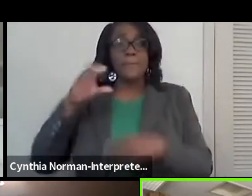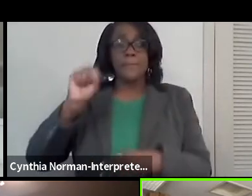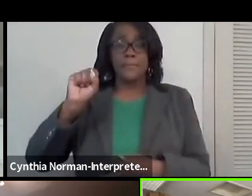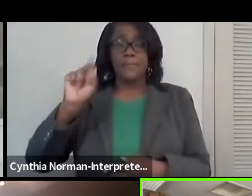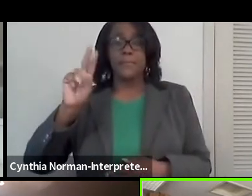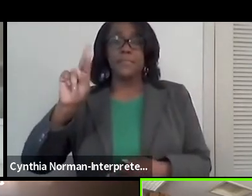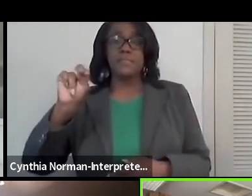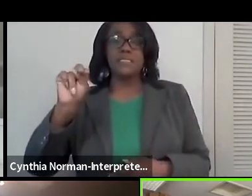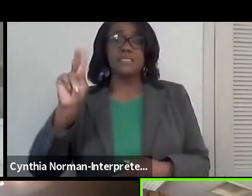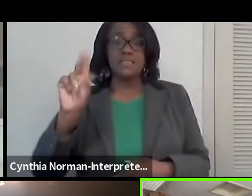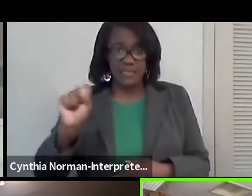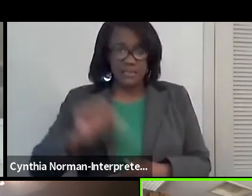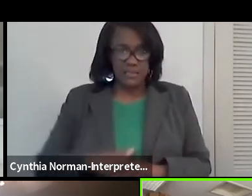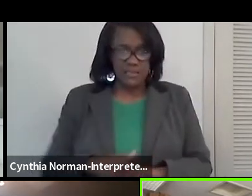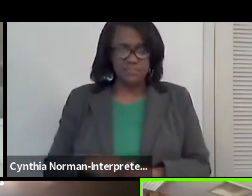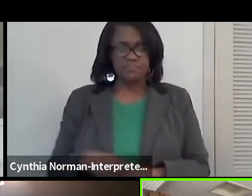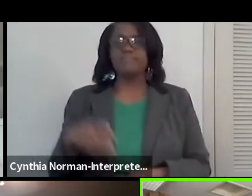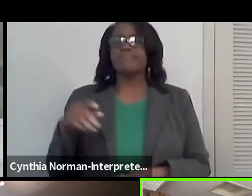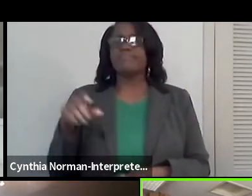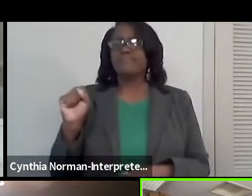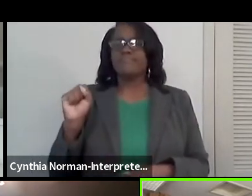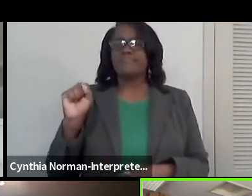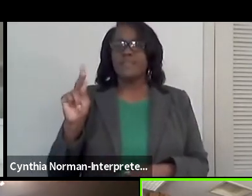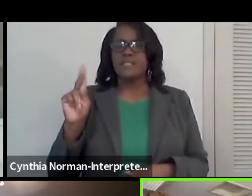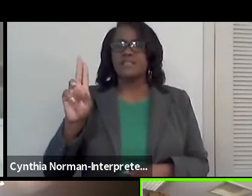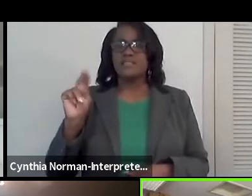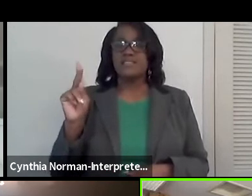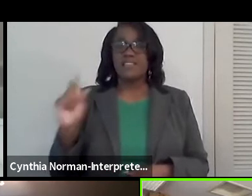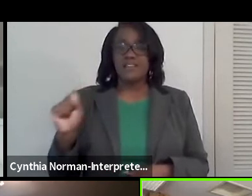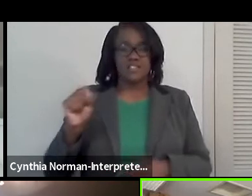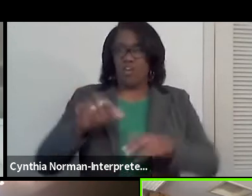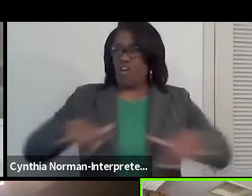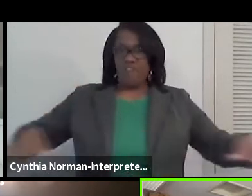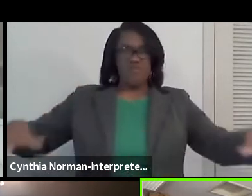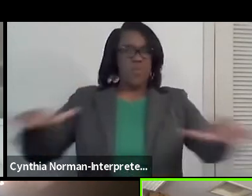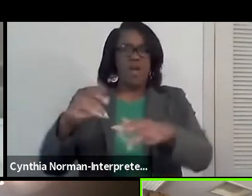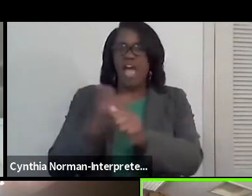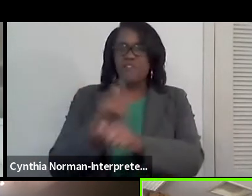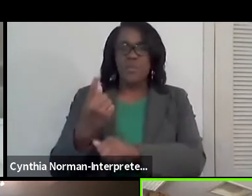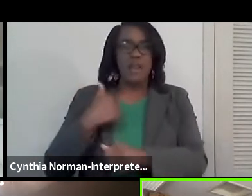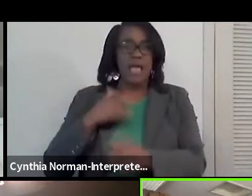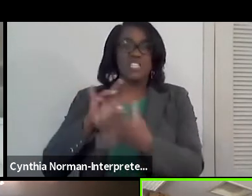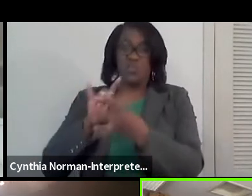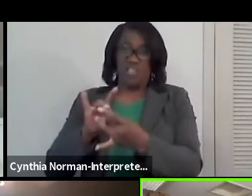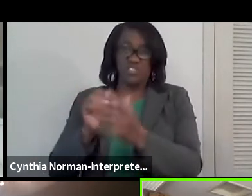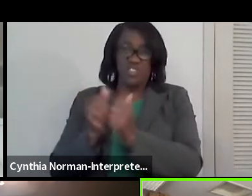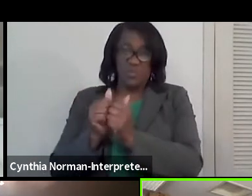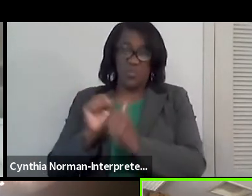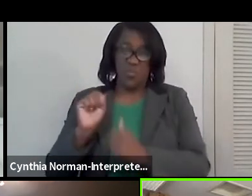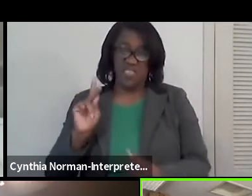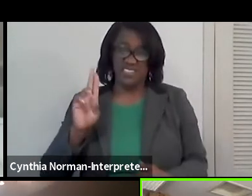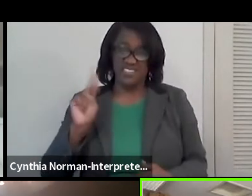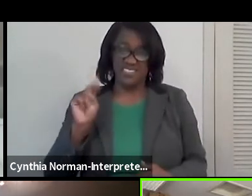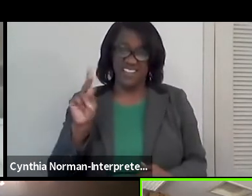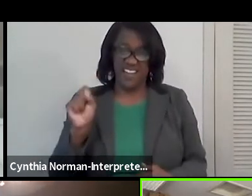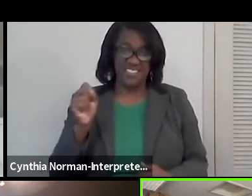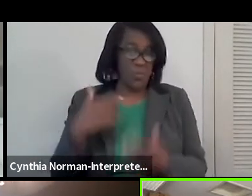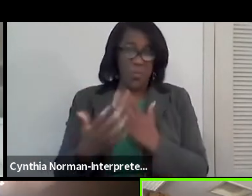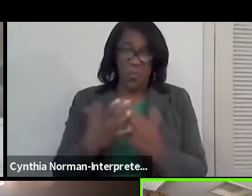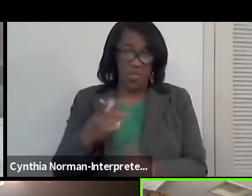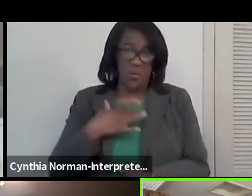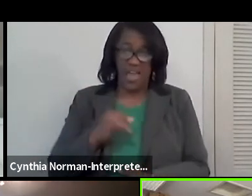today. Skunks are ubiquitous, they're everywhere. Everybody has a relationship with skunks, whether they like it or not.